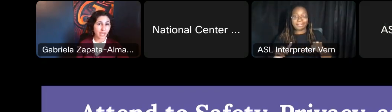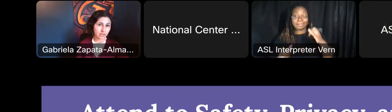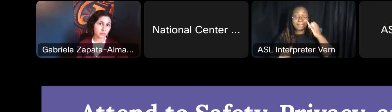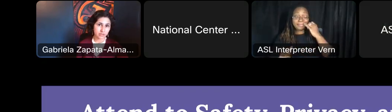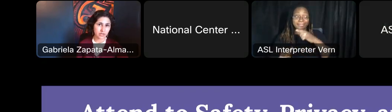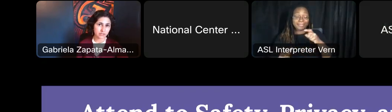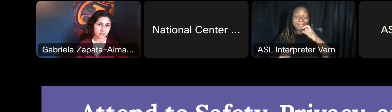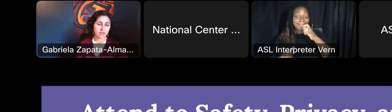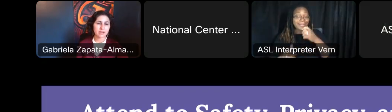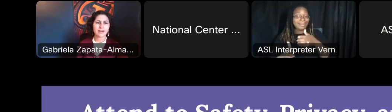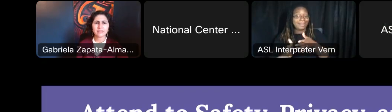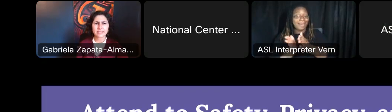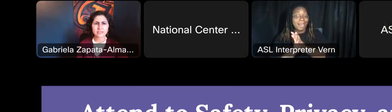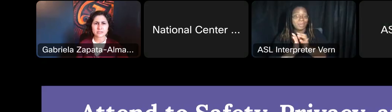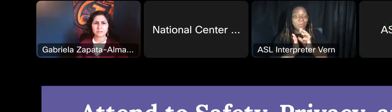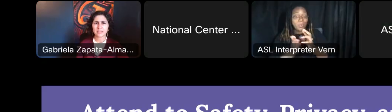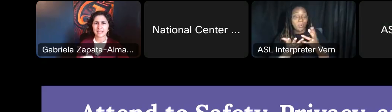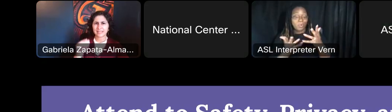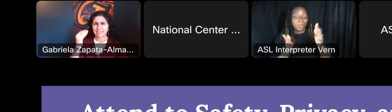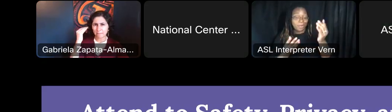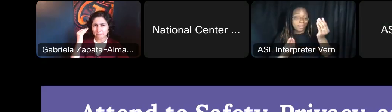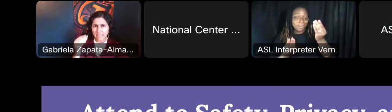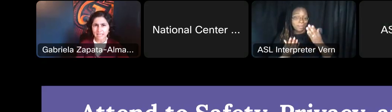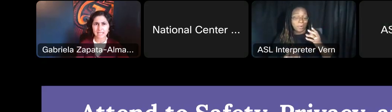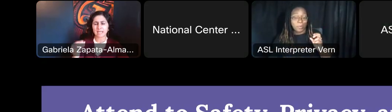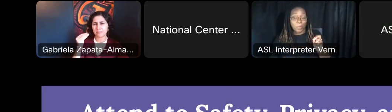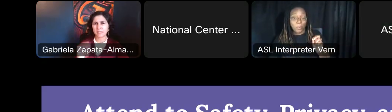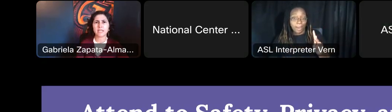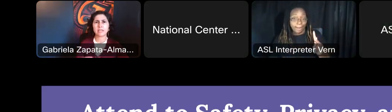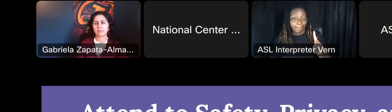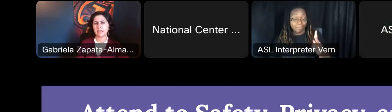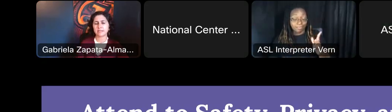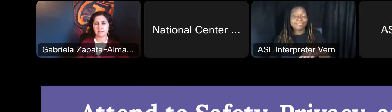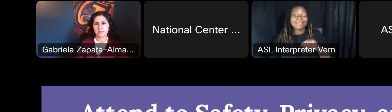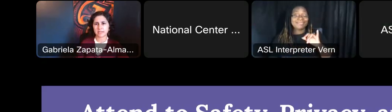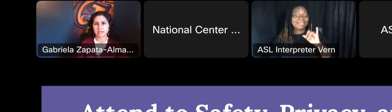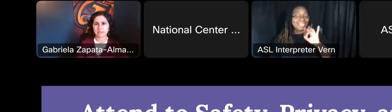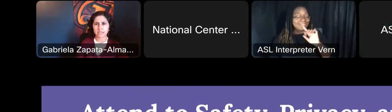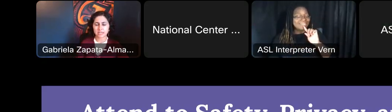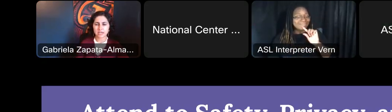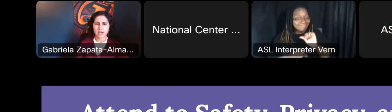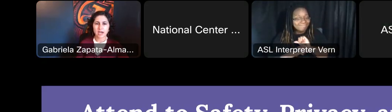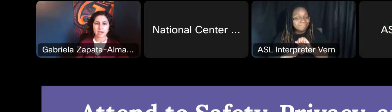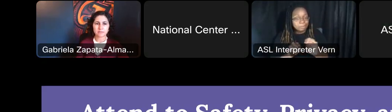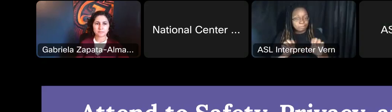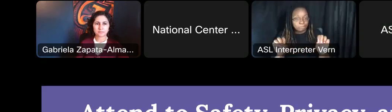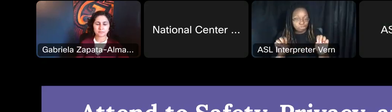or okayed with us, unless there's something that is an immediate threat to somebody's